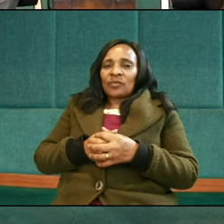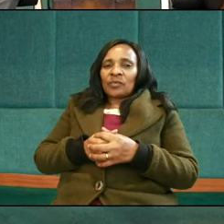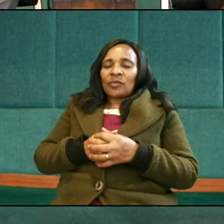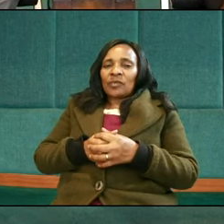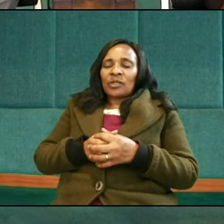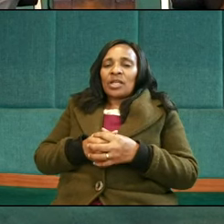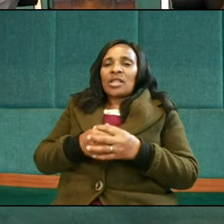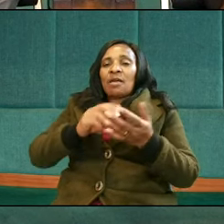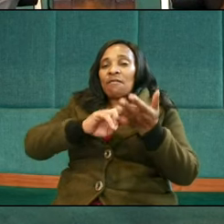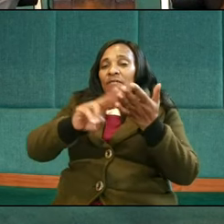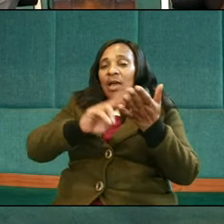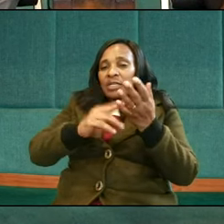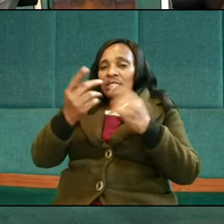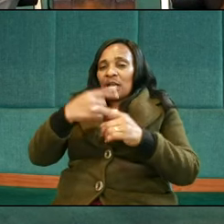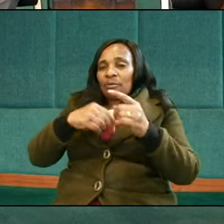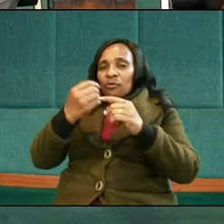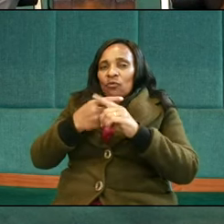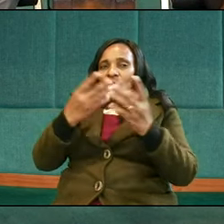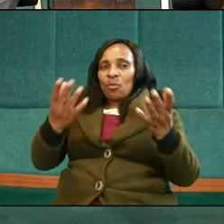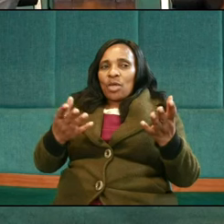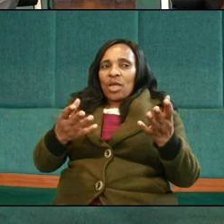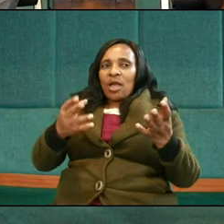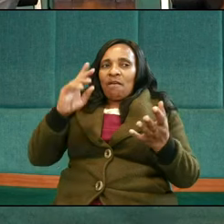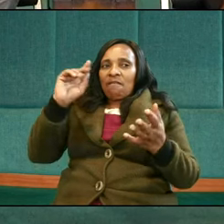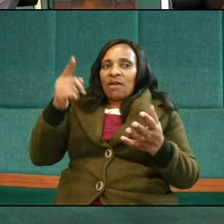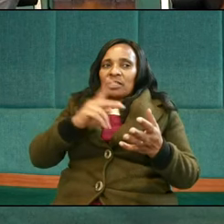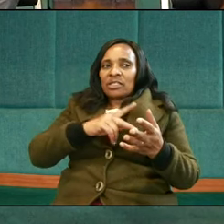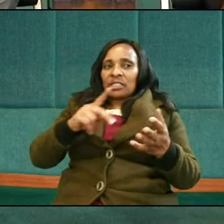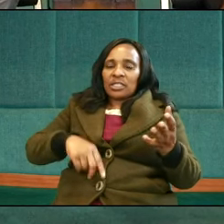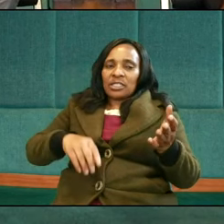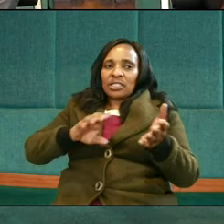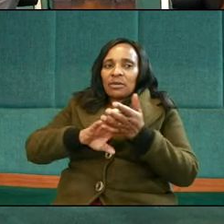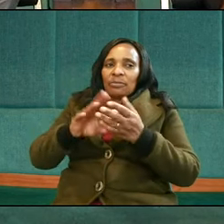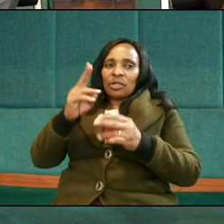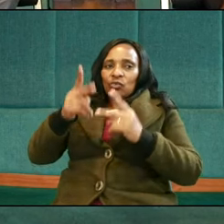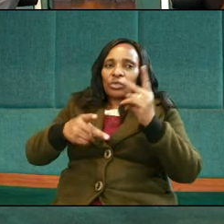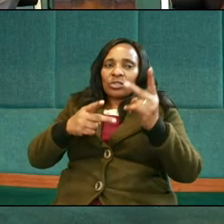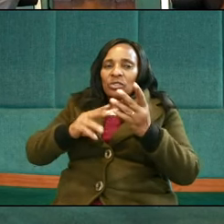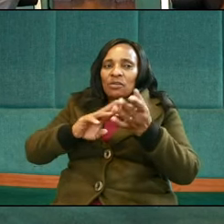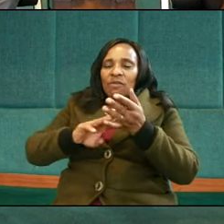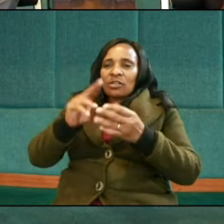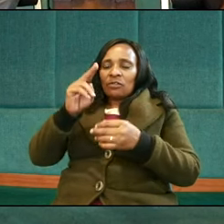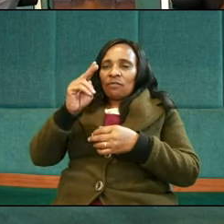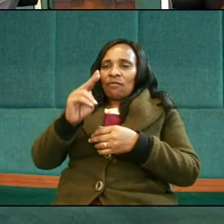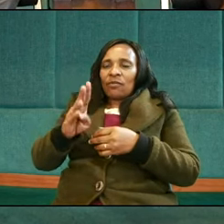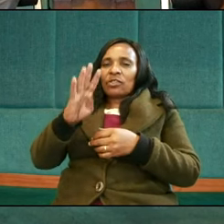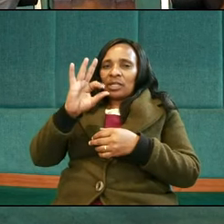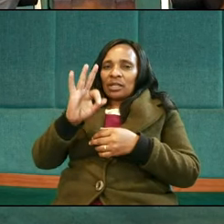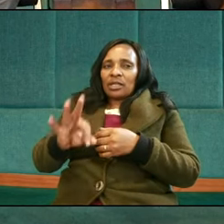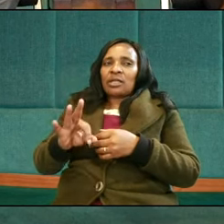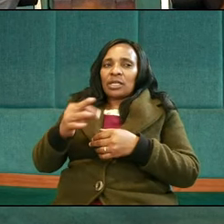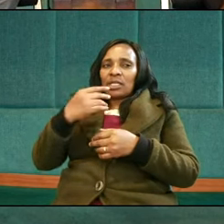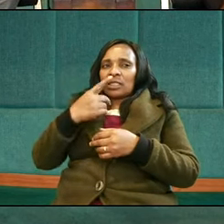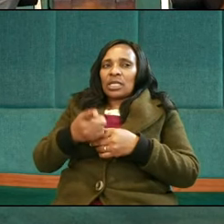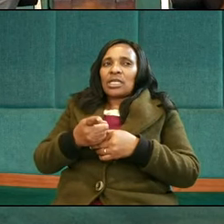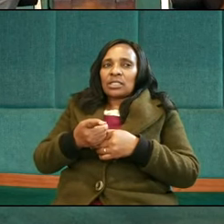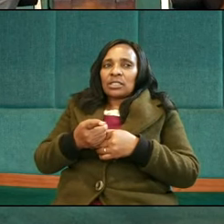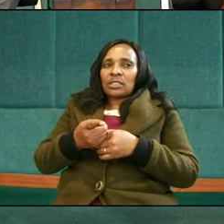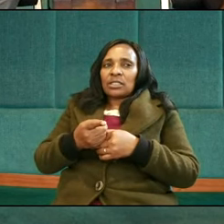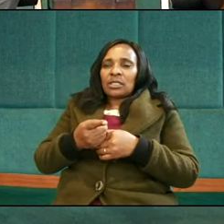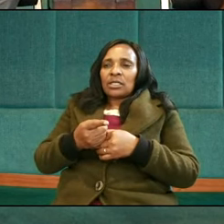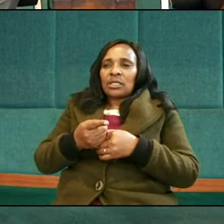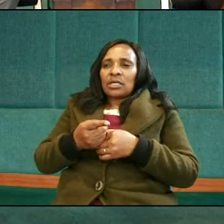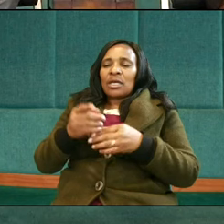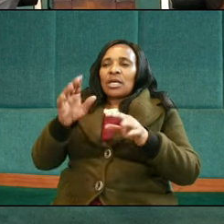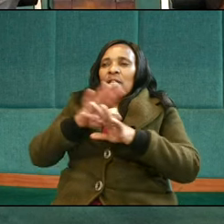The key text comes from 1 Kings chapter 22, verse 43. It says, "In